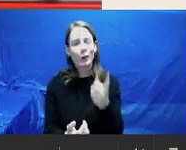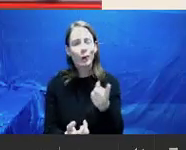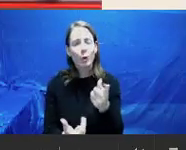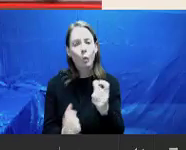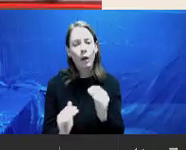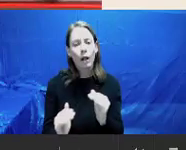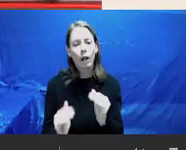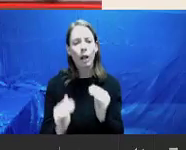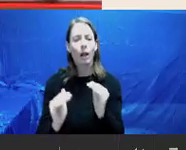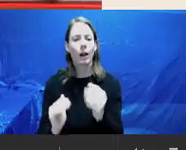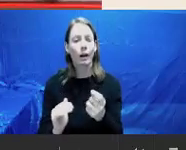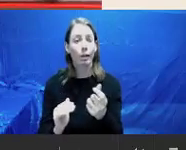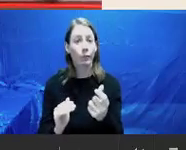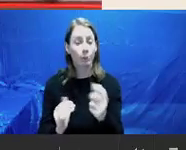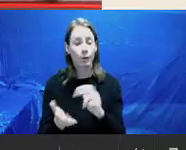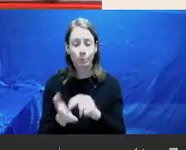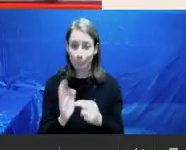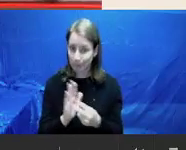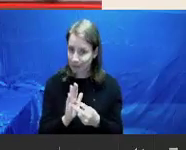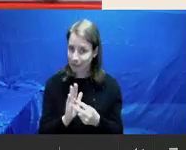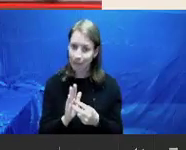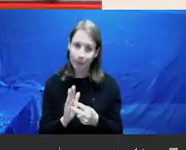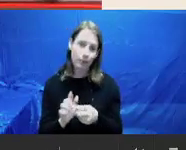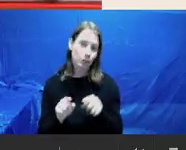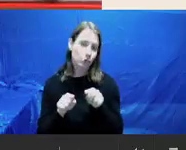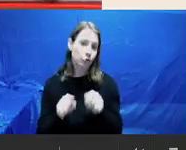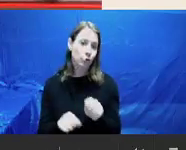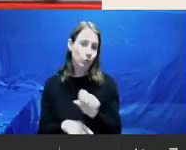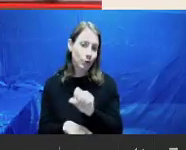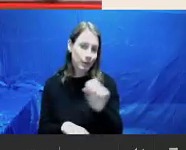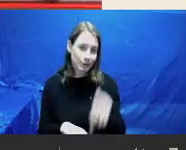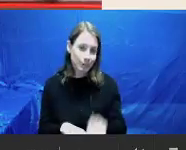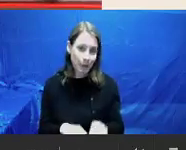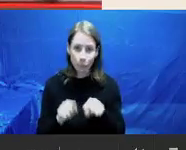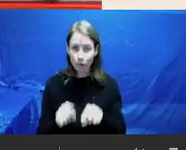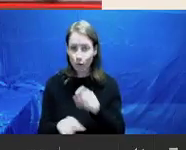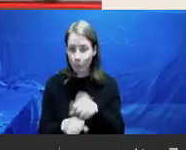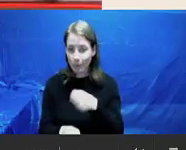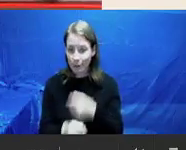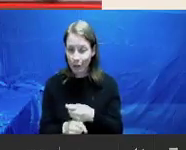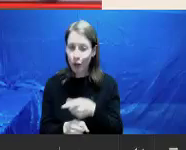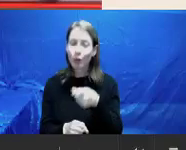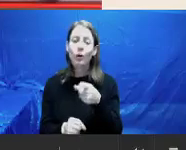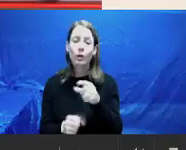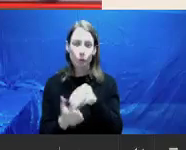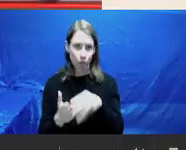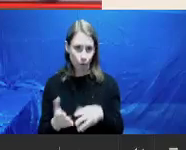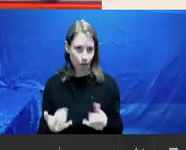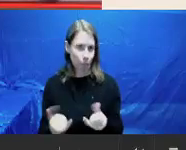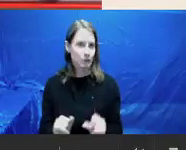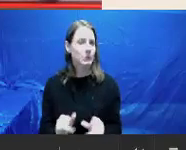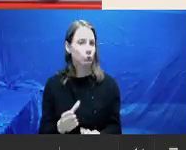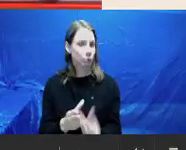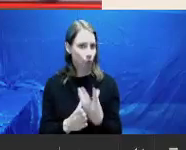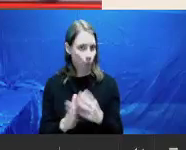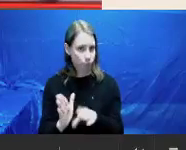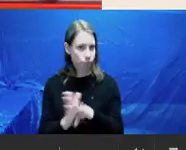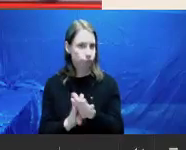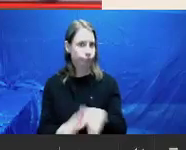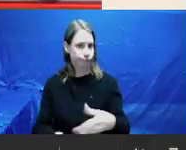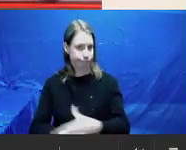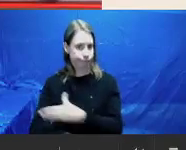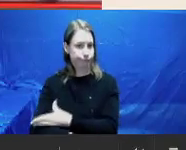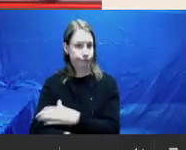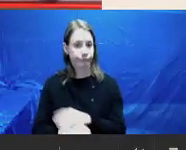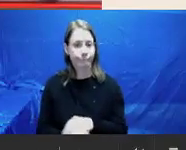a semester or over the course of an experience, students will be able to constantly grow in that way. Not only do we need to make sure that we